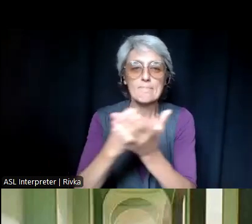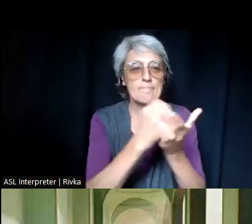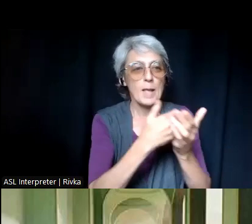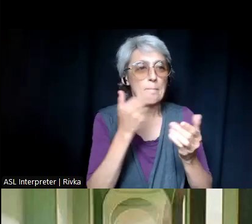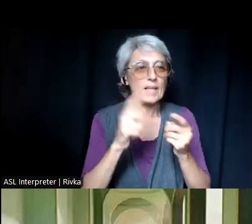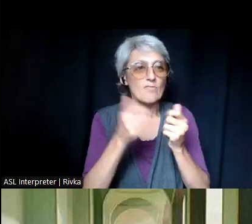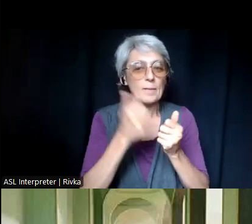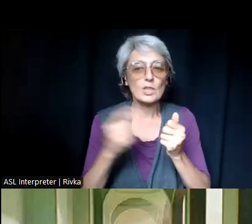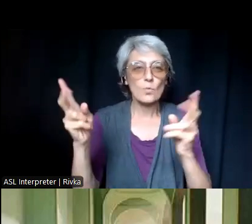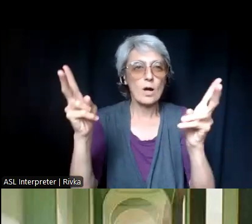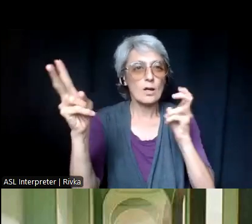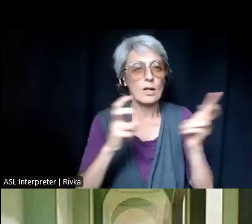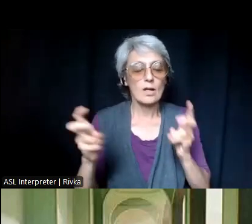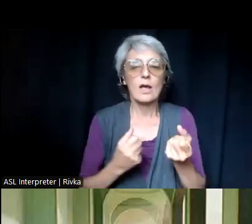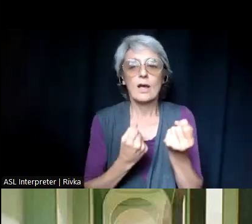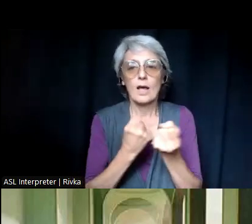and families.